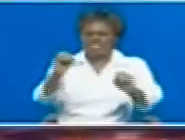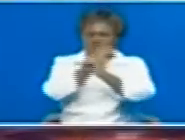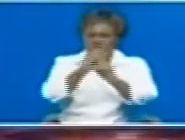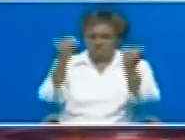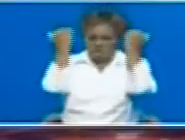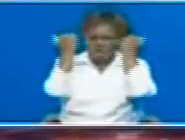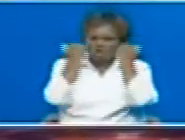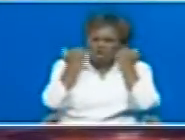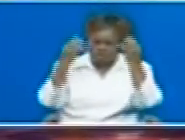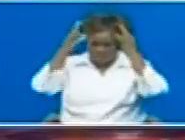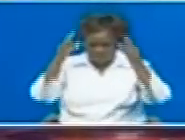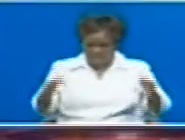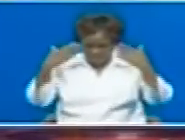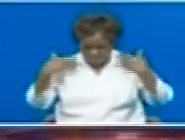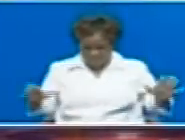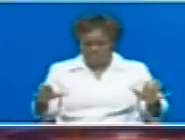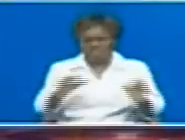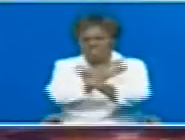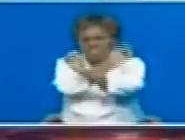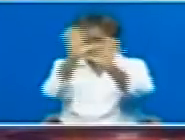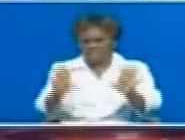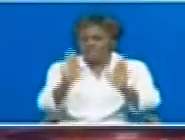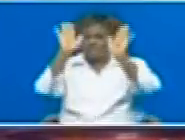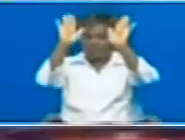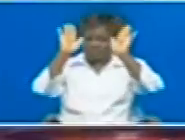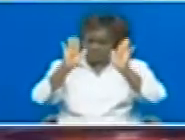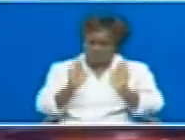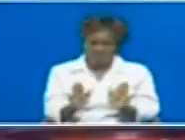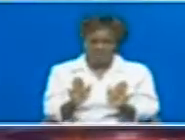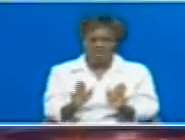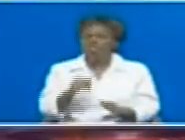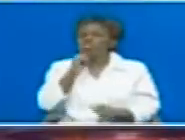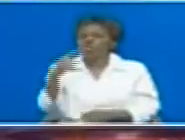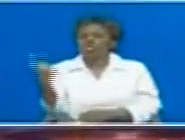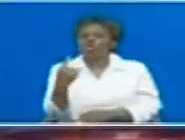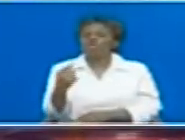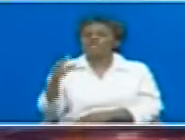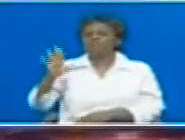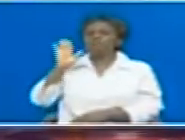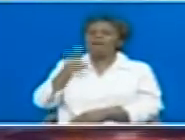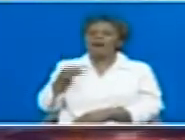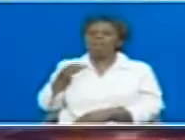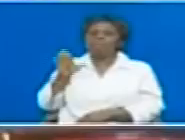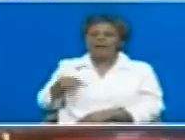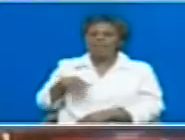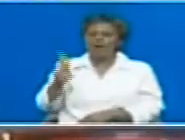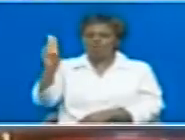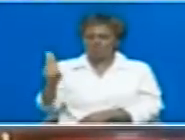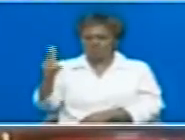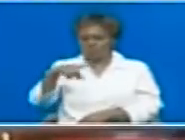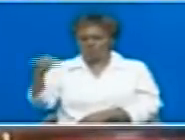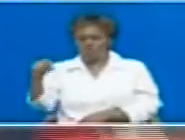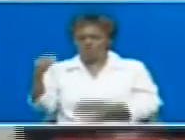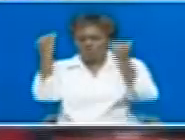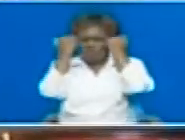Court. No. You know, it's very important. That, and it's not only Mama Ngina who moved to court. About 10 other guys moved to court. I would want